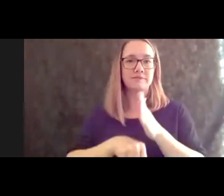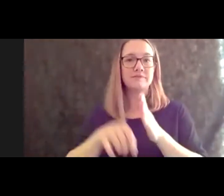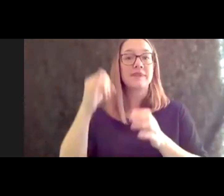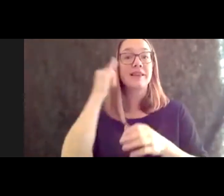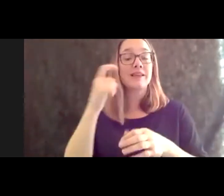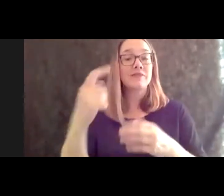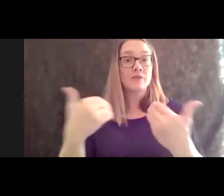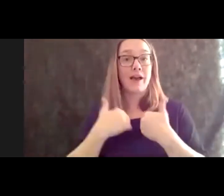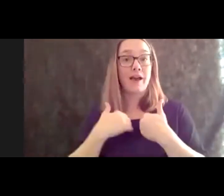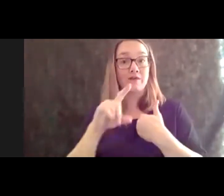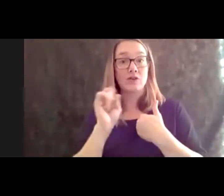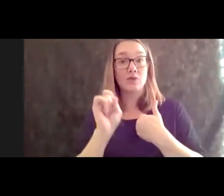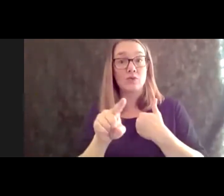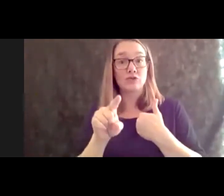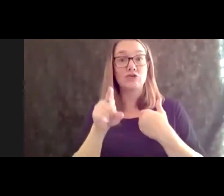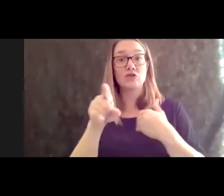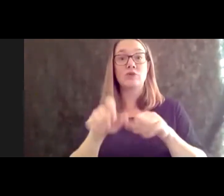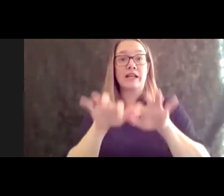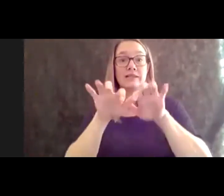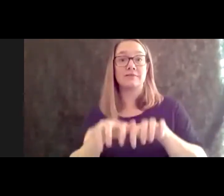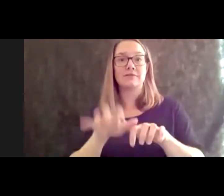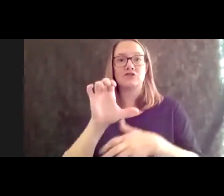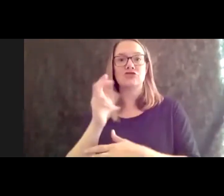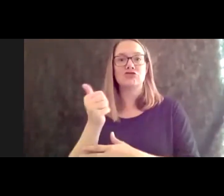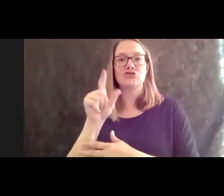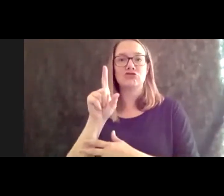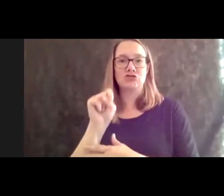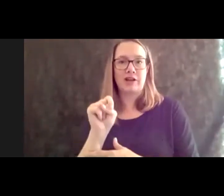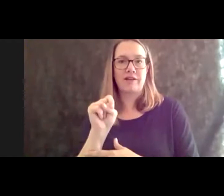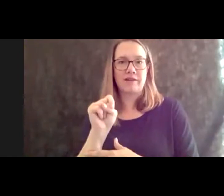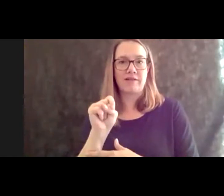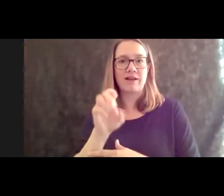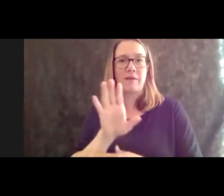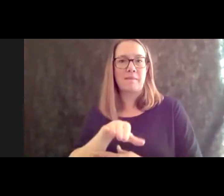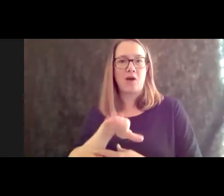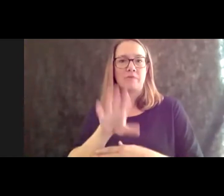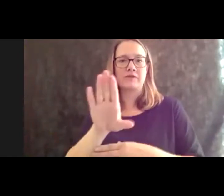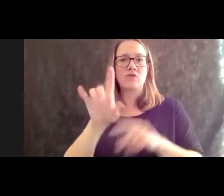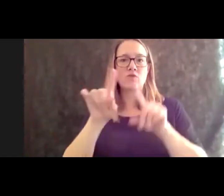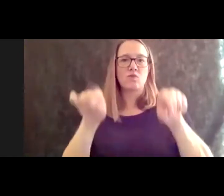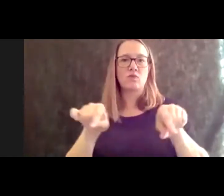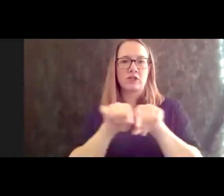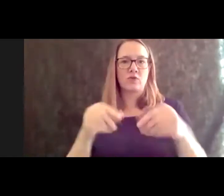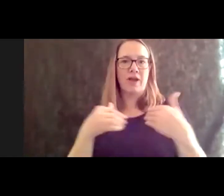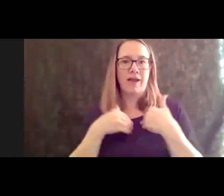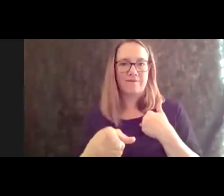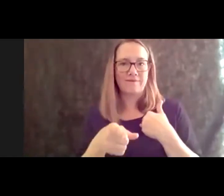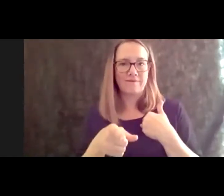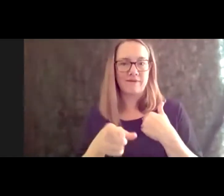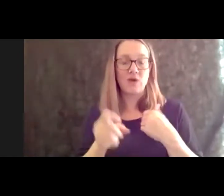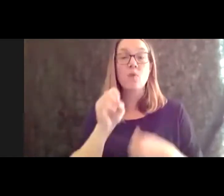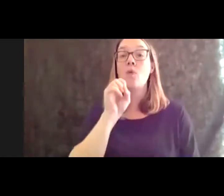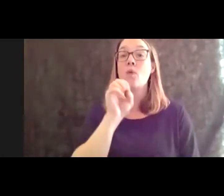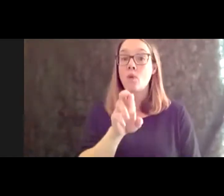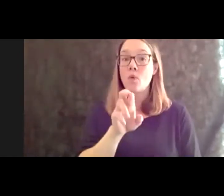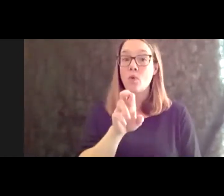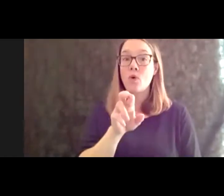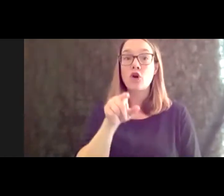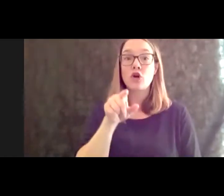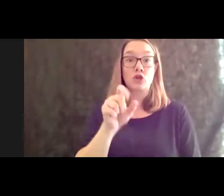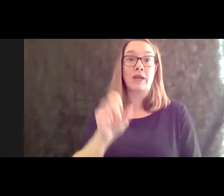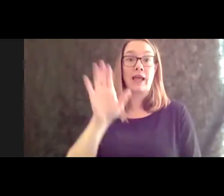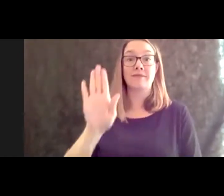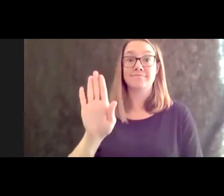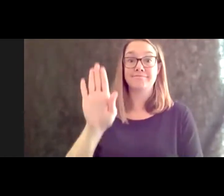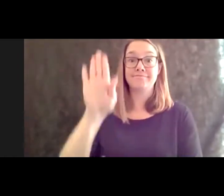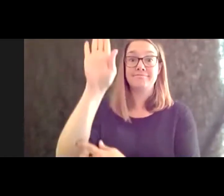it in the chat, which you can access through the chat button at the bottom of your window. Or you can choose the raise hand button